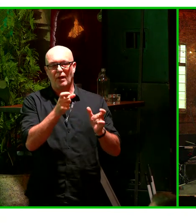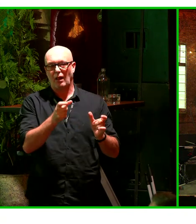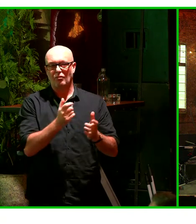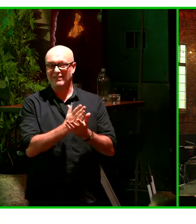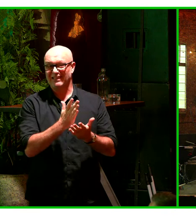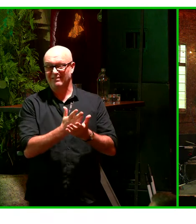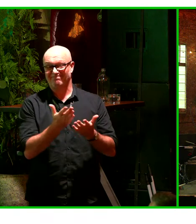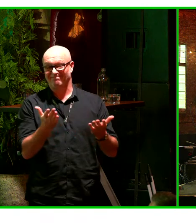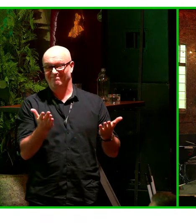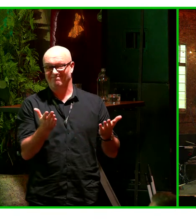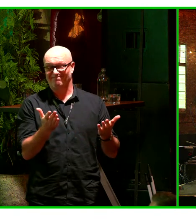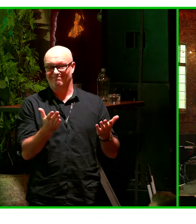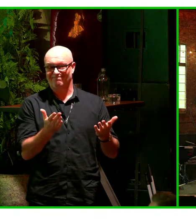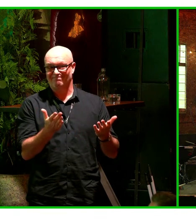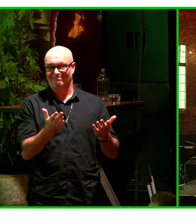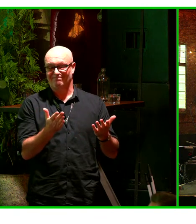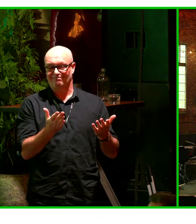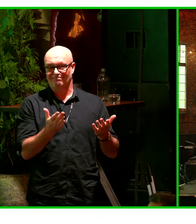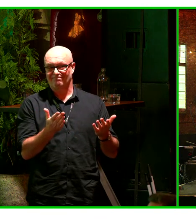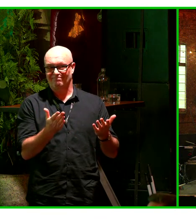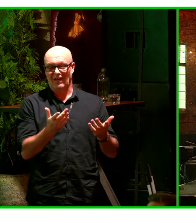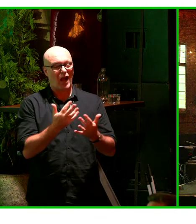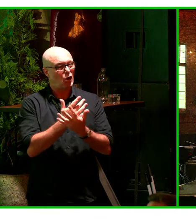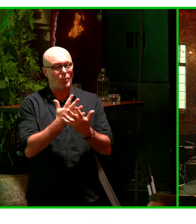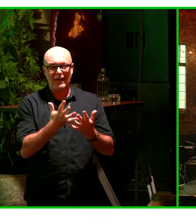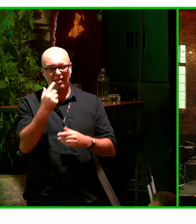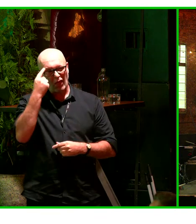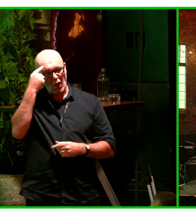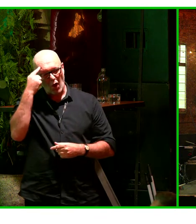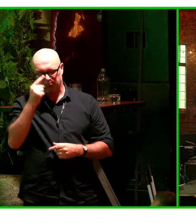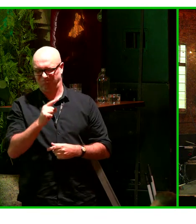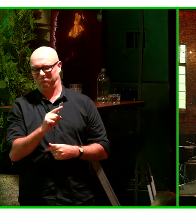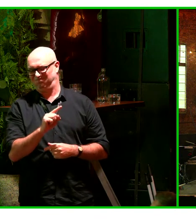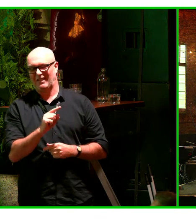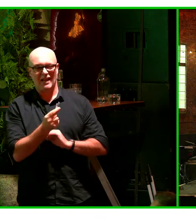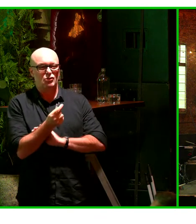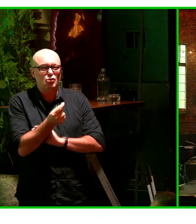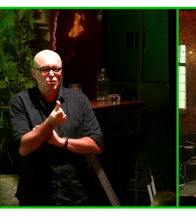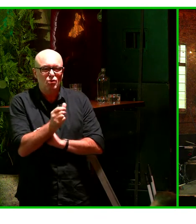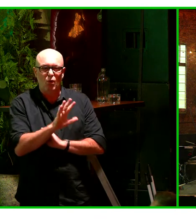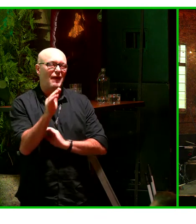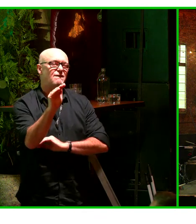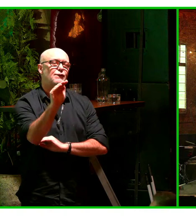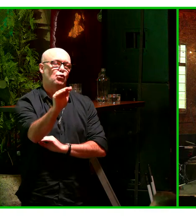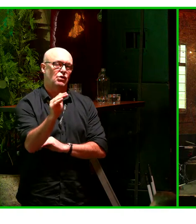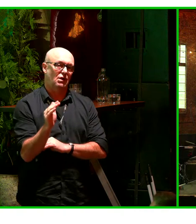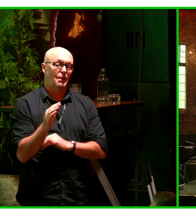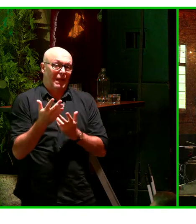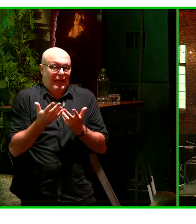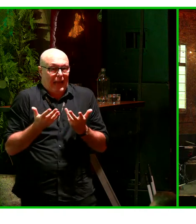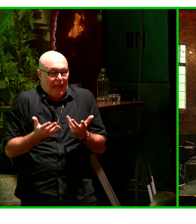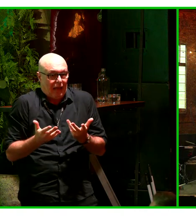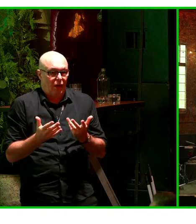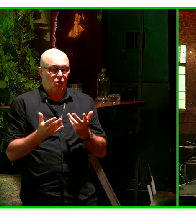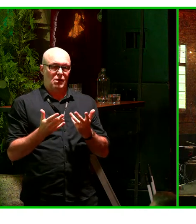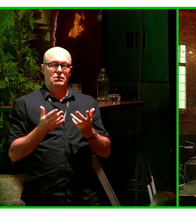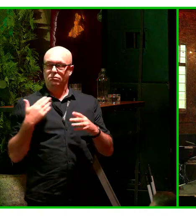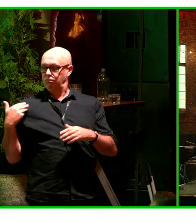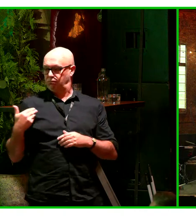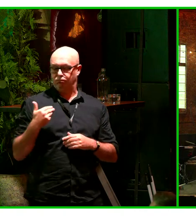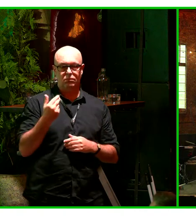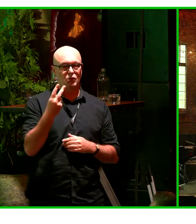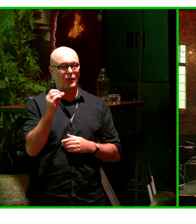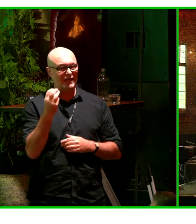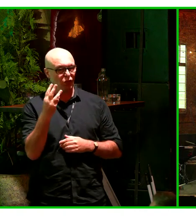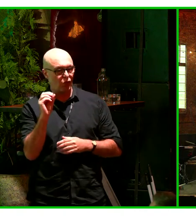actually thought that that was going to happen soon. Fast forward about 20 or 30 years to